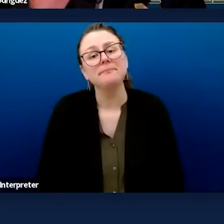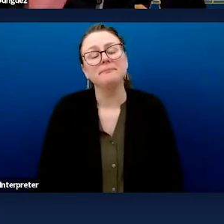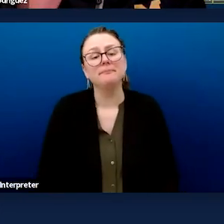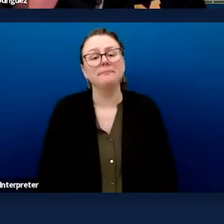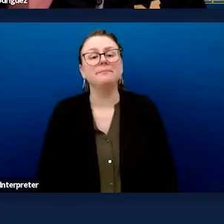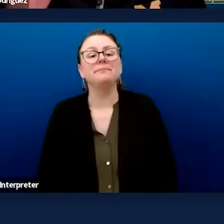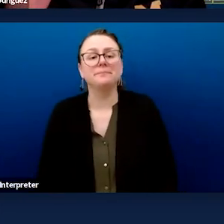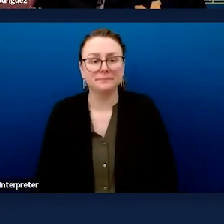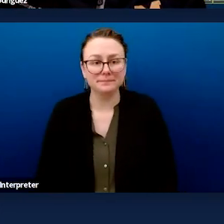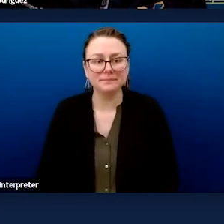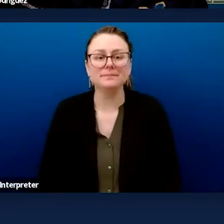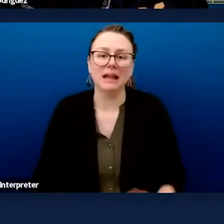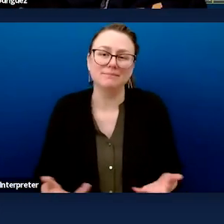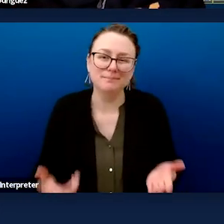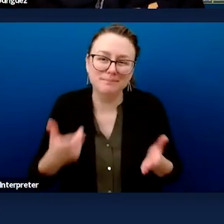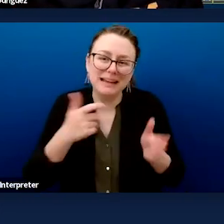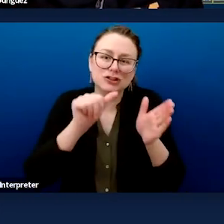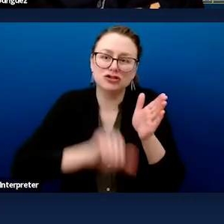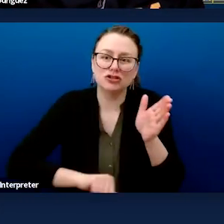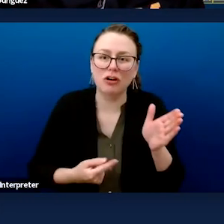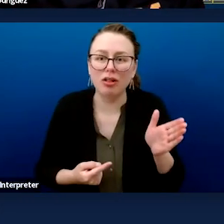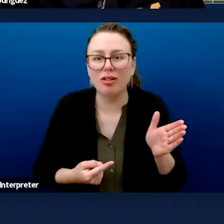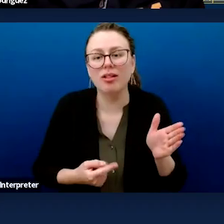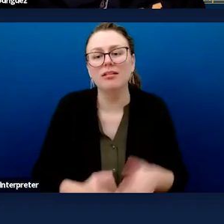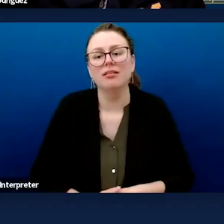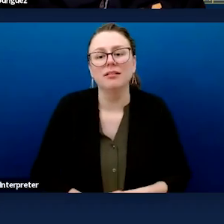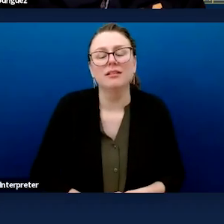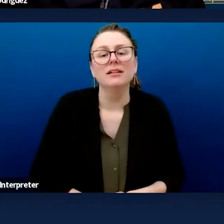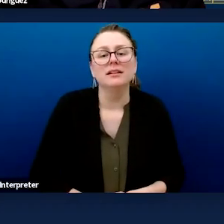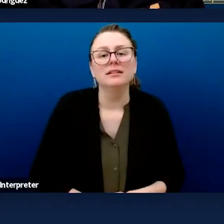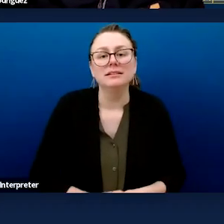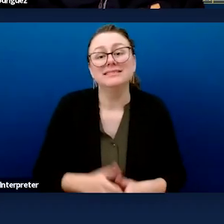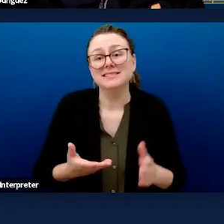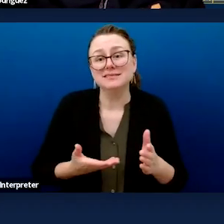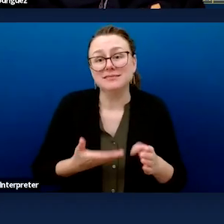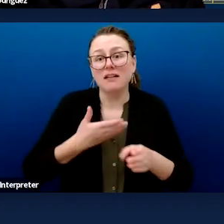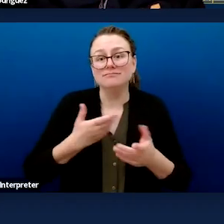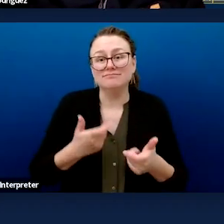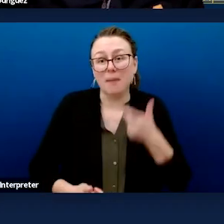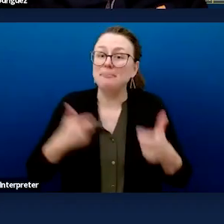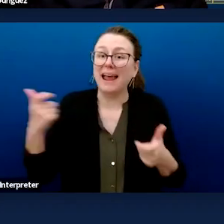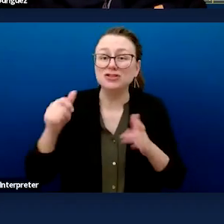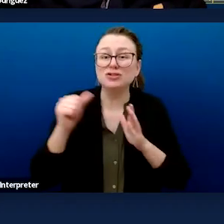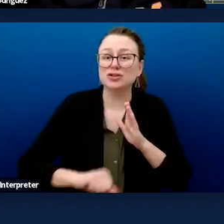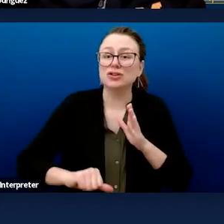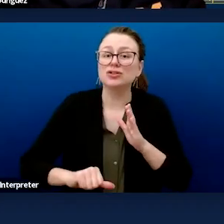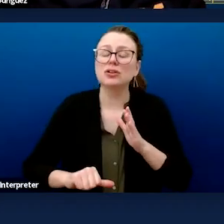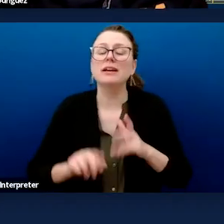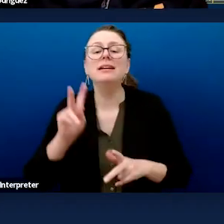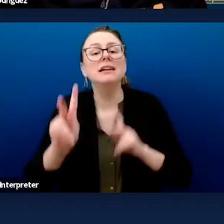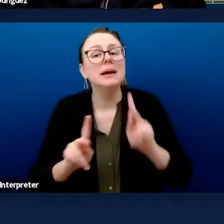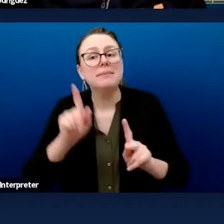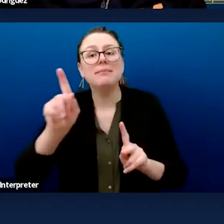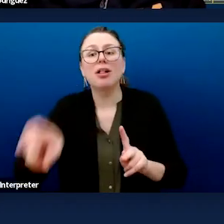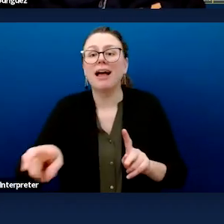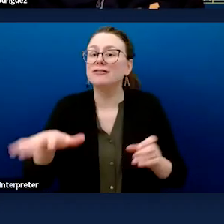So, it is a surgical procedure, number one, and it's a major surgical procedure where people have to